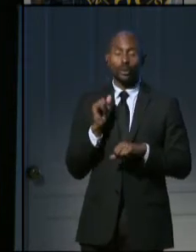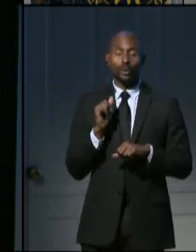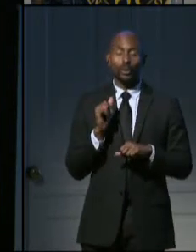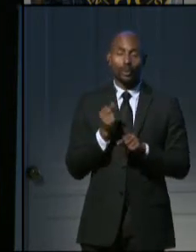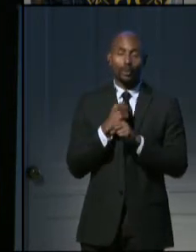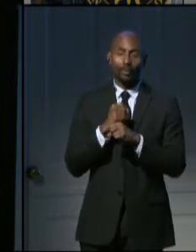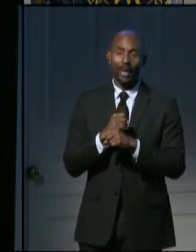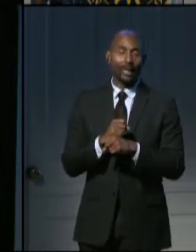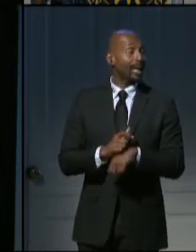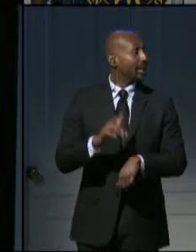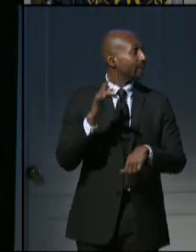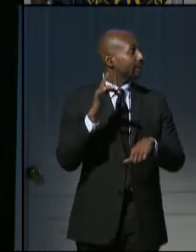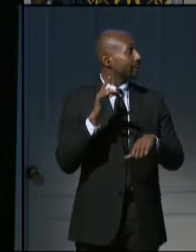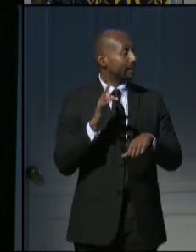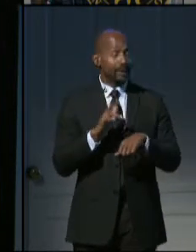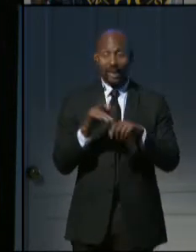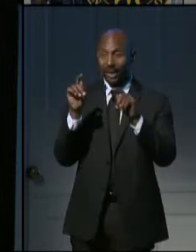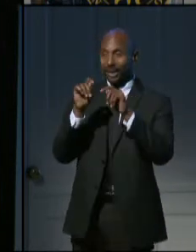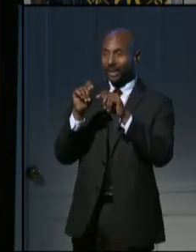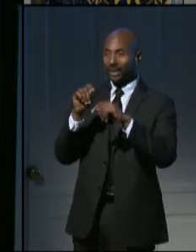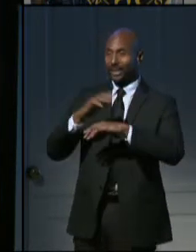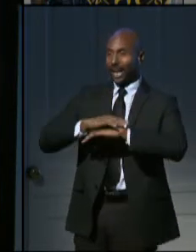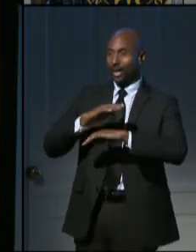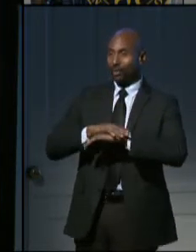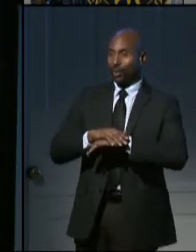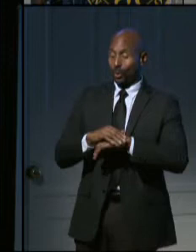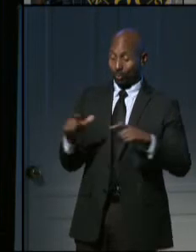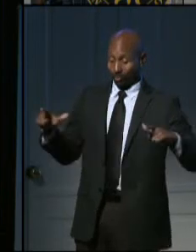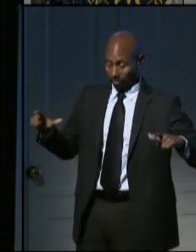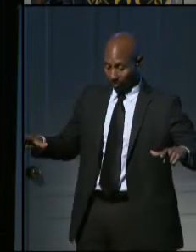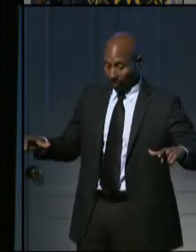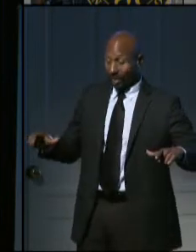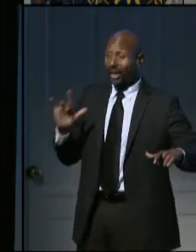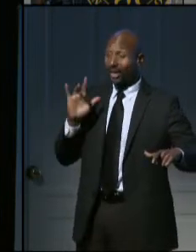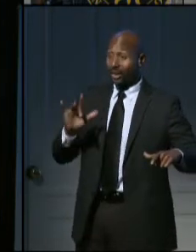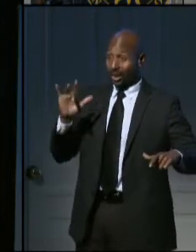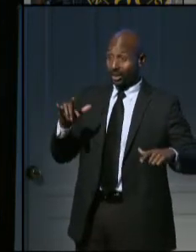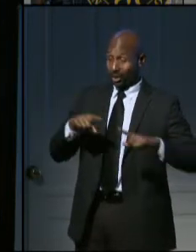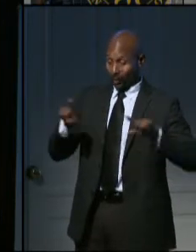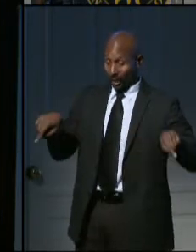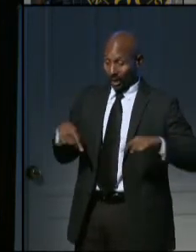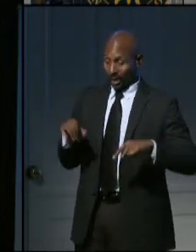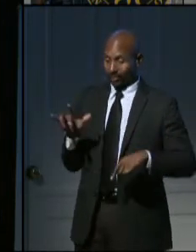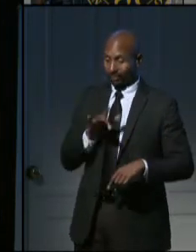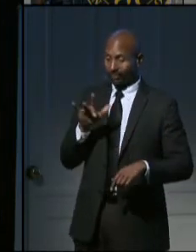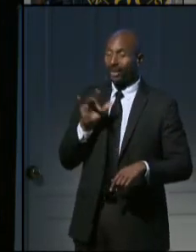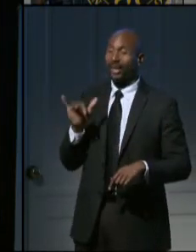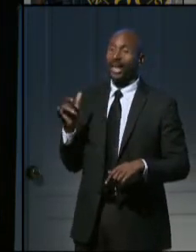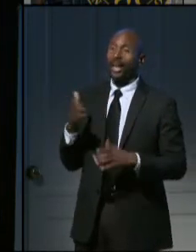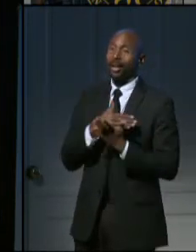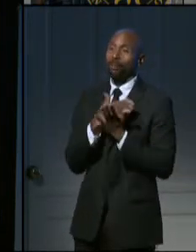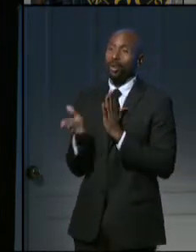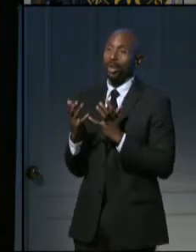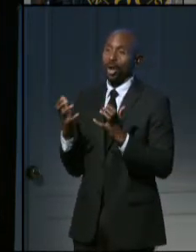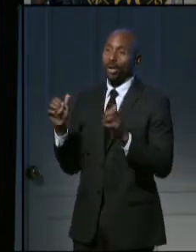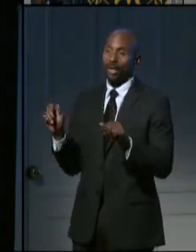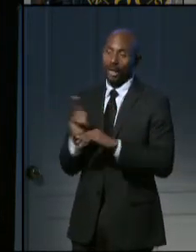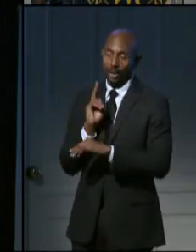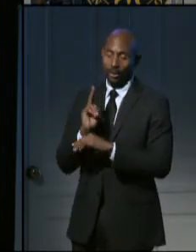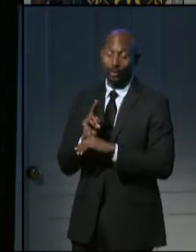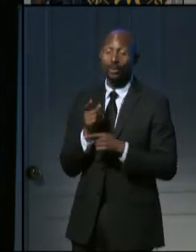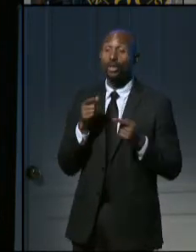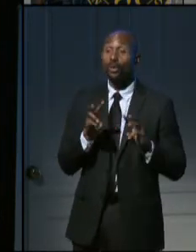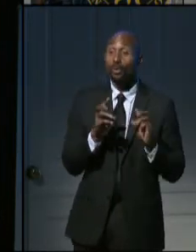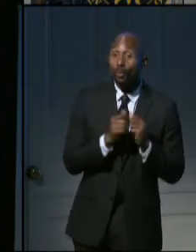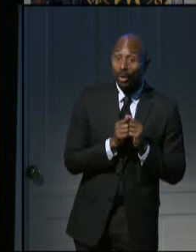touch tables, touch screens that were usable to a broad audience. And so during the workshop phase, when we're trying to figure out what